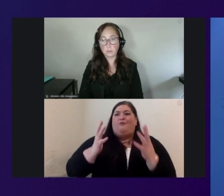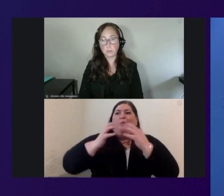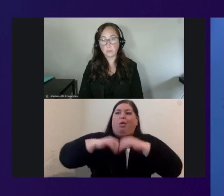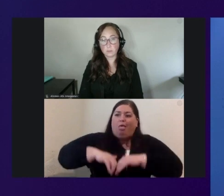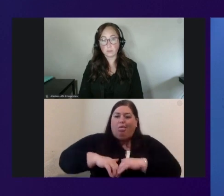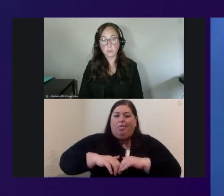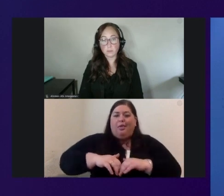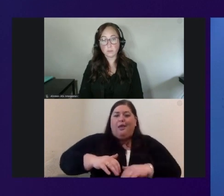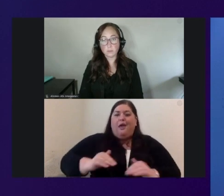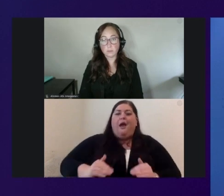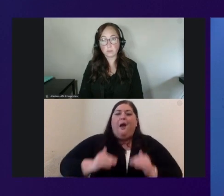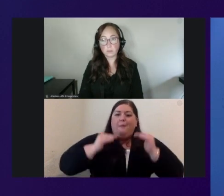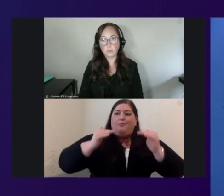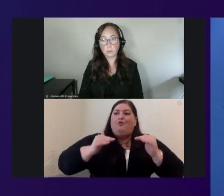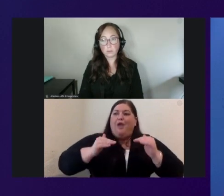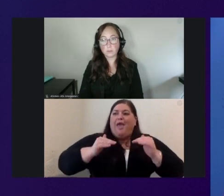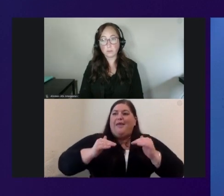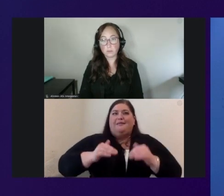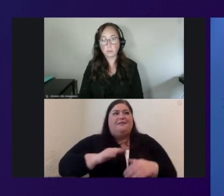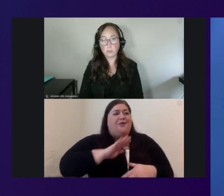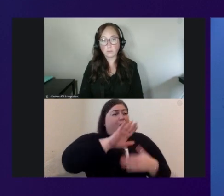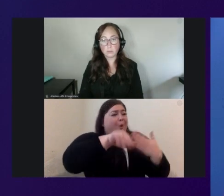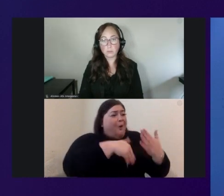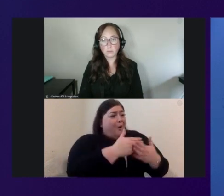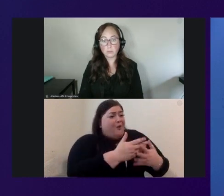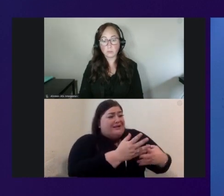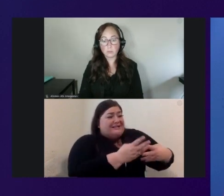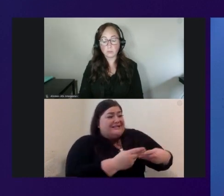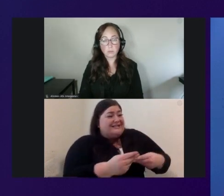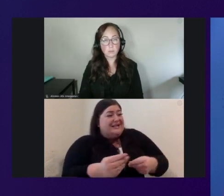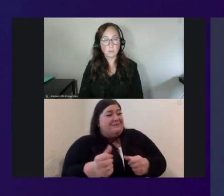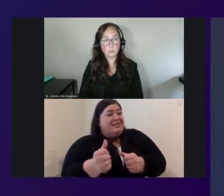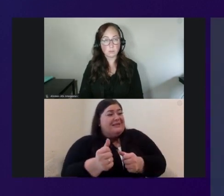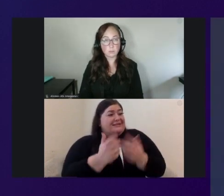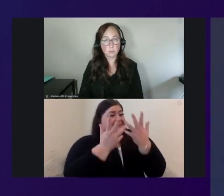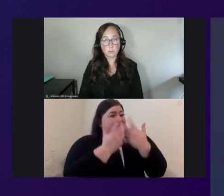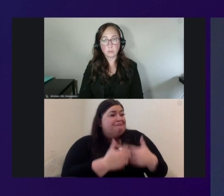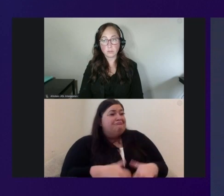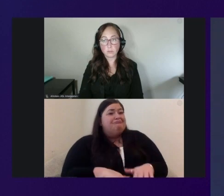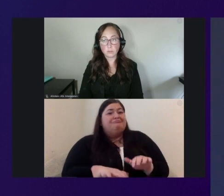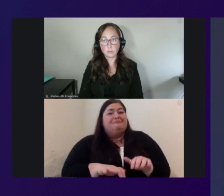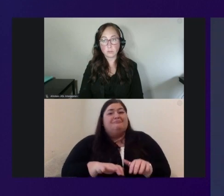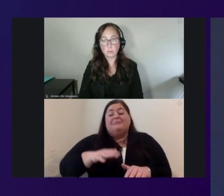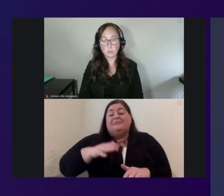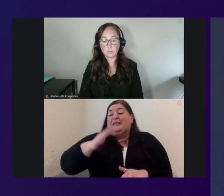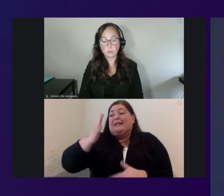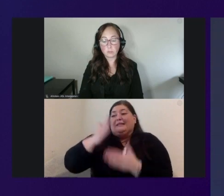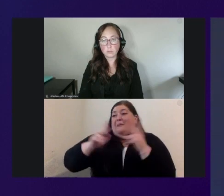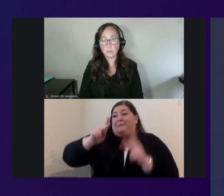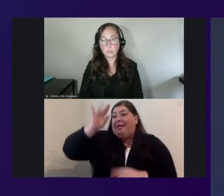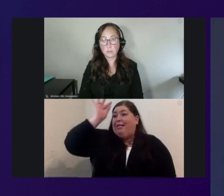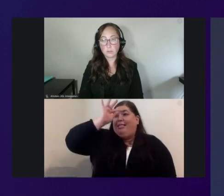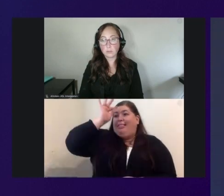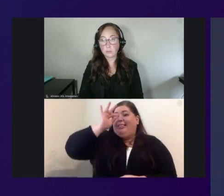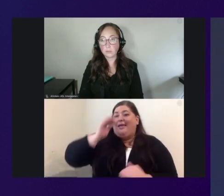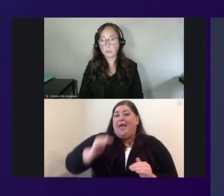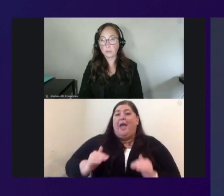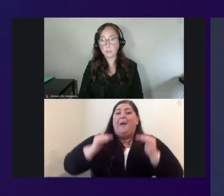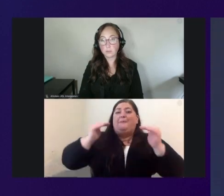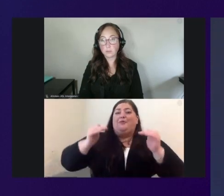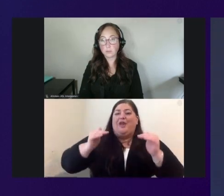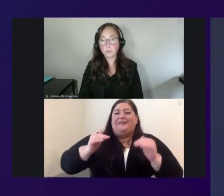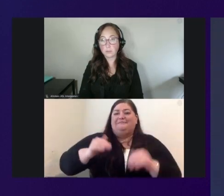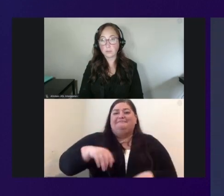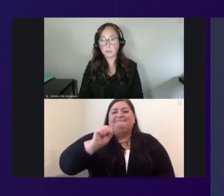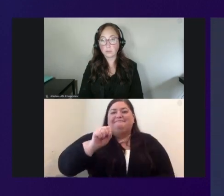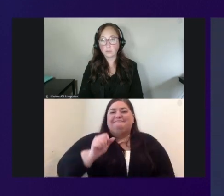upgrade. And that's totally seamless to your end user. They don't even know there's an upgrade, probably. Absolutely. Yeah. Okay, so in our last section, we talked